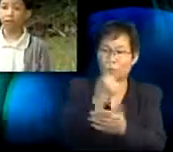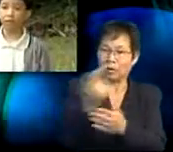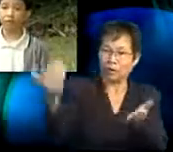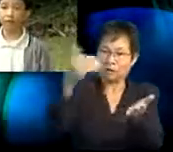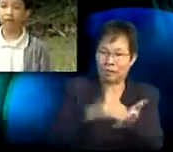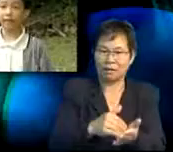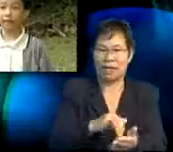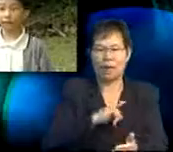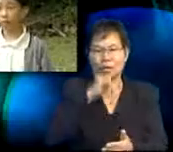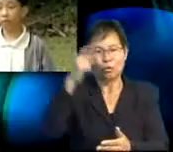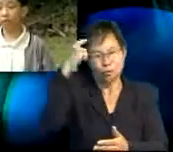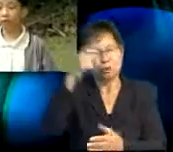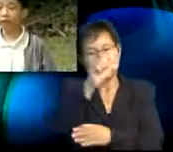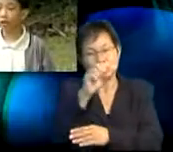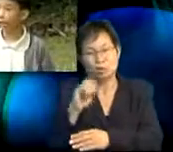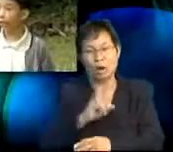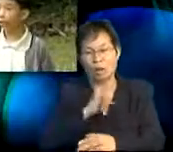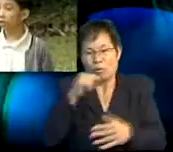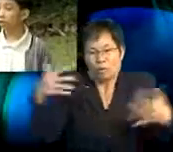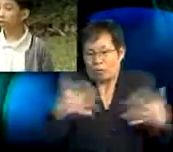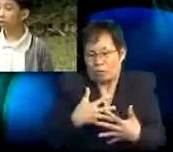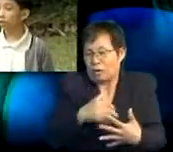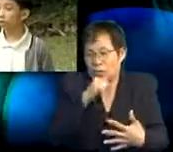don't think so. In fact, I wasn't afraid at all.